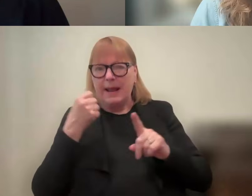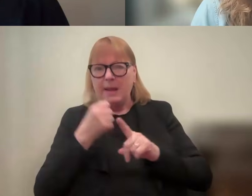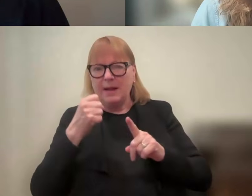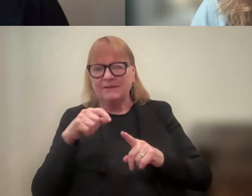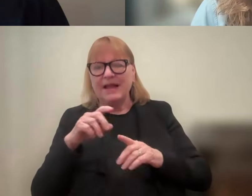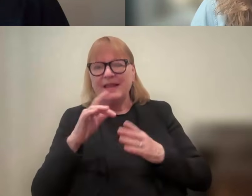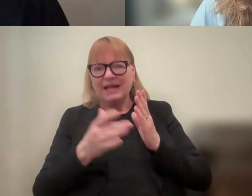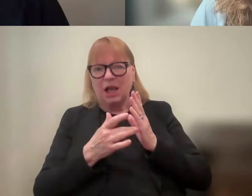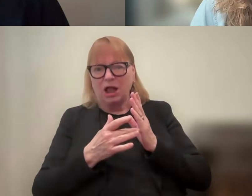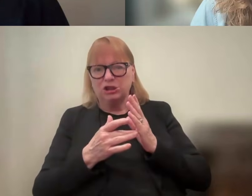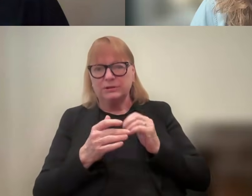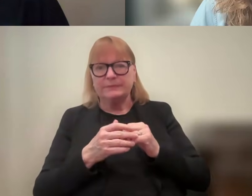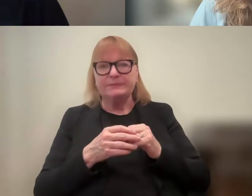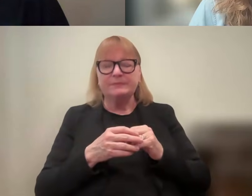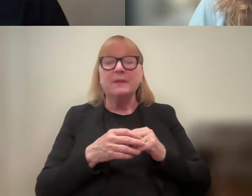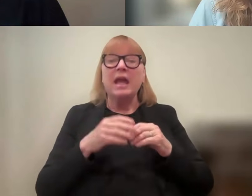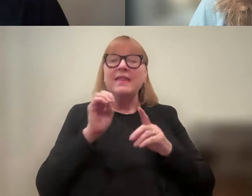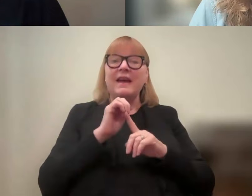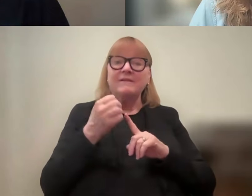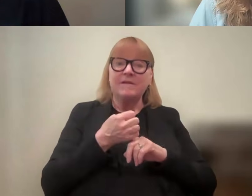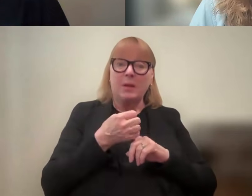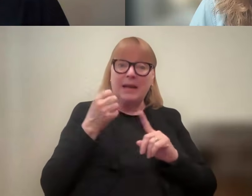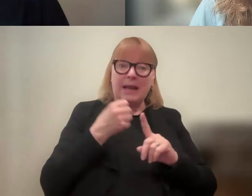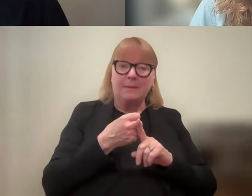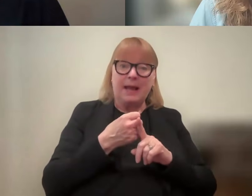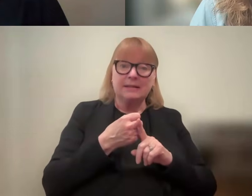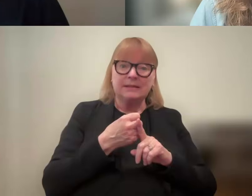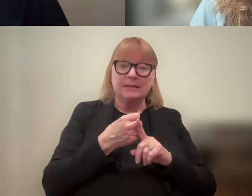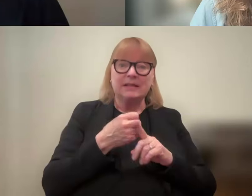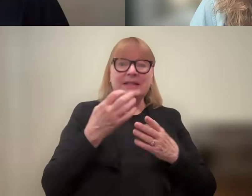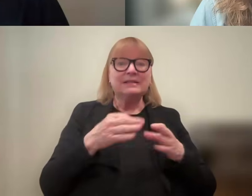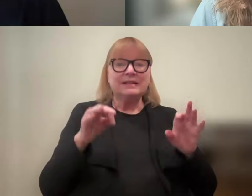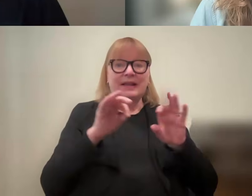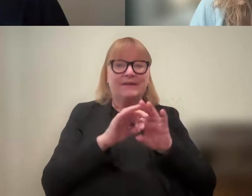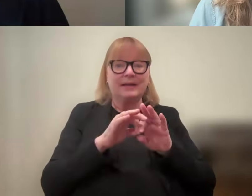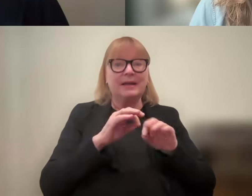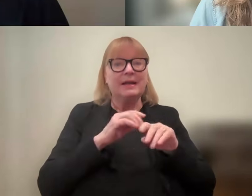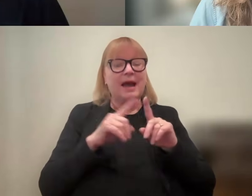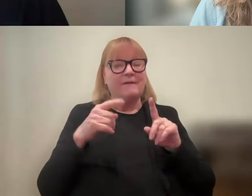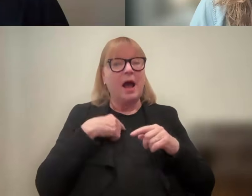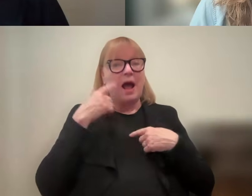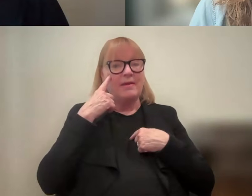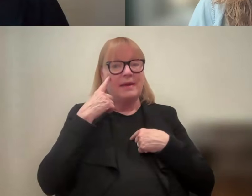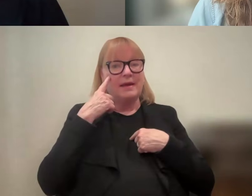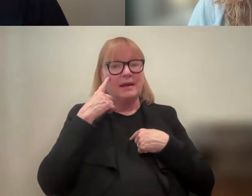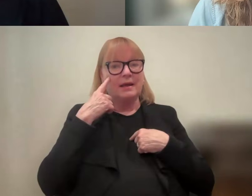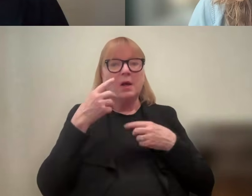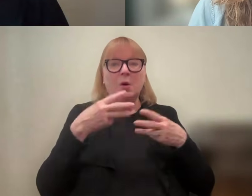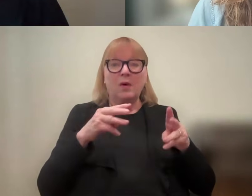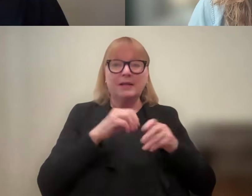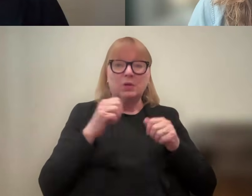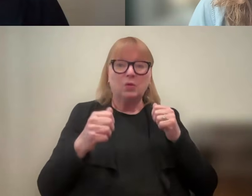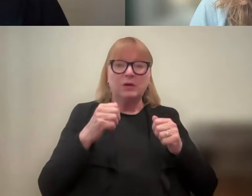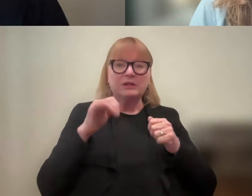this technology. The environmental impact is significant. However, I do think that the ways in which